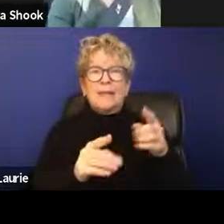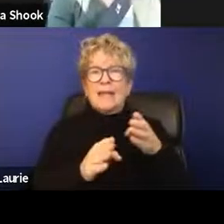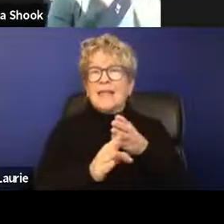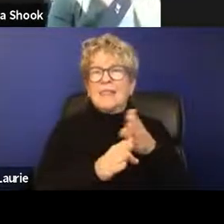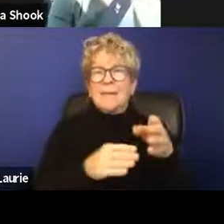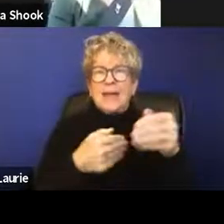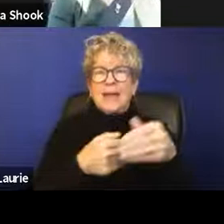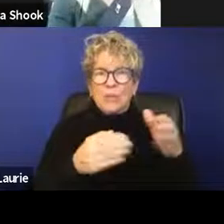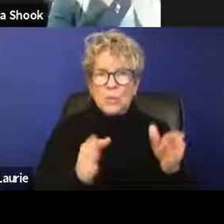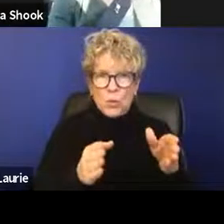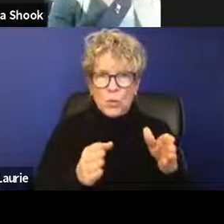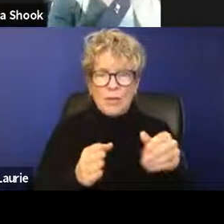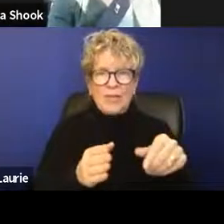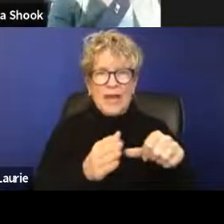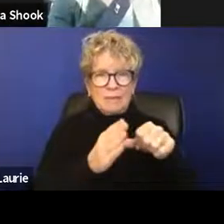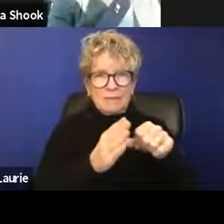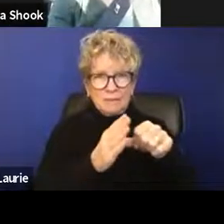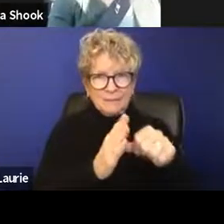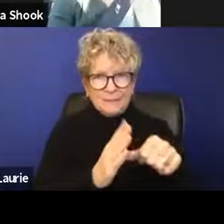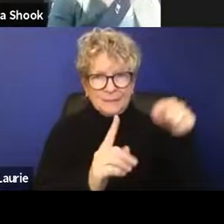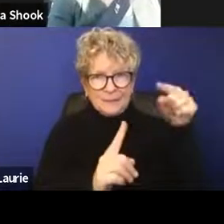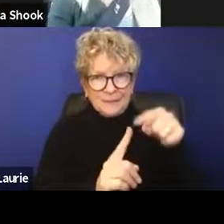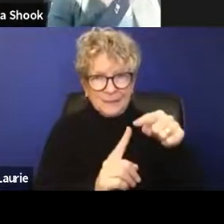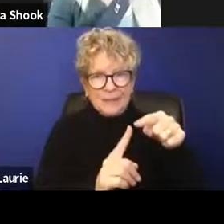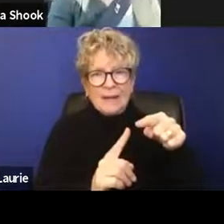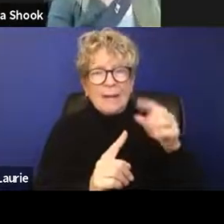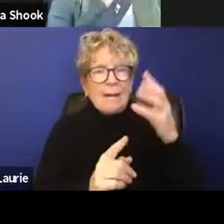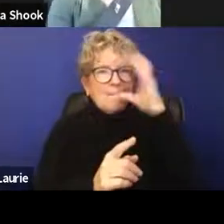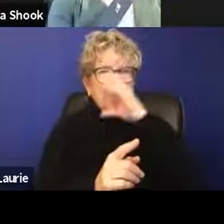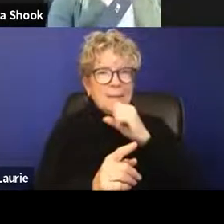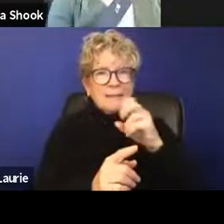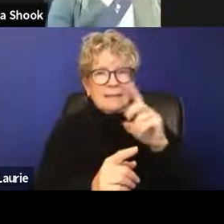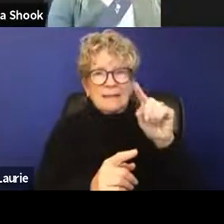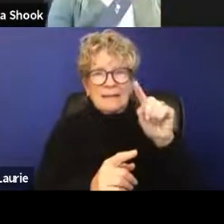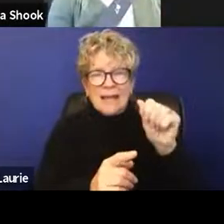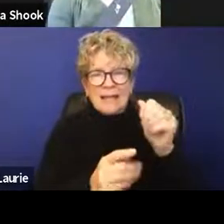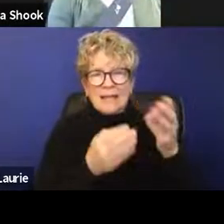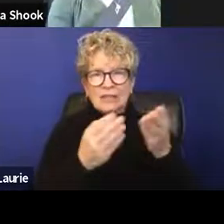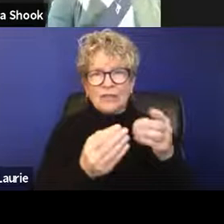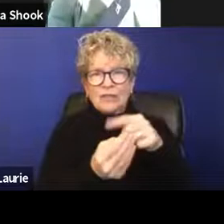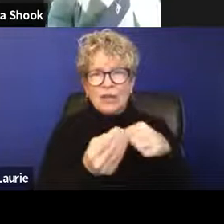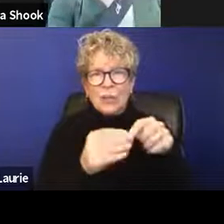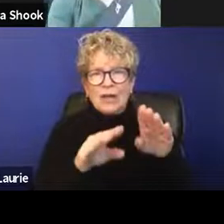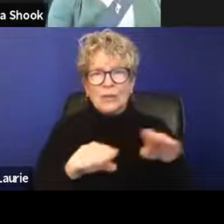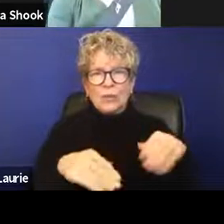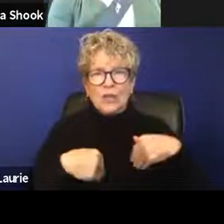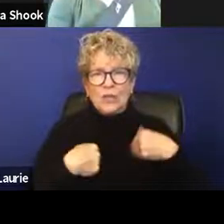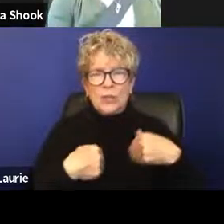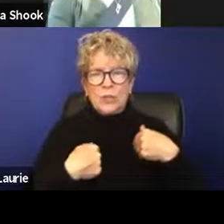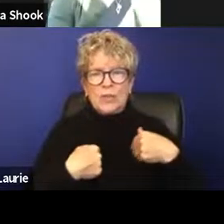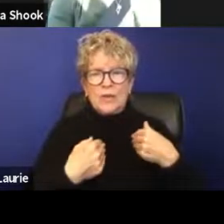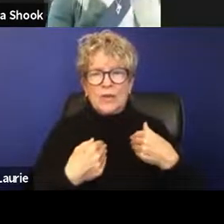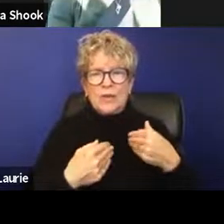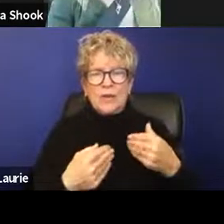nodding heads about missing data and services around children and youth, particularly the